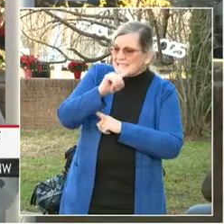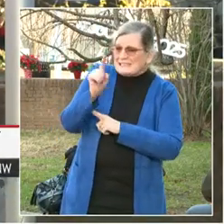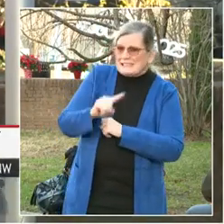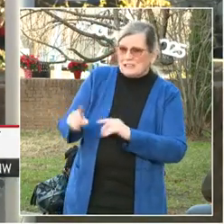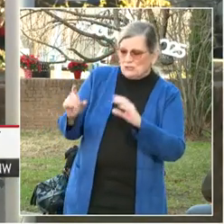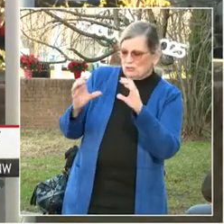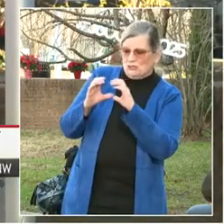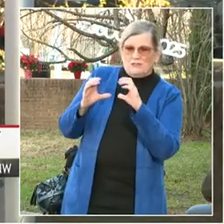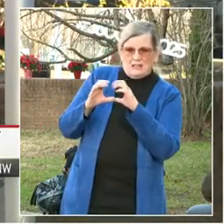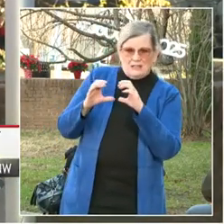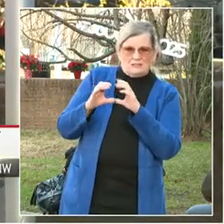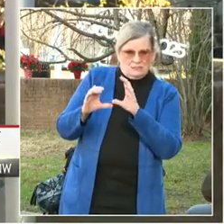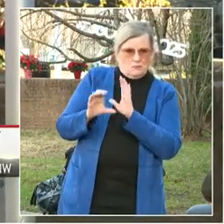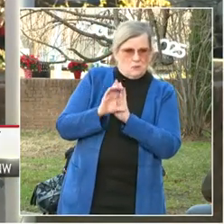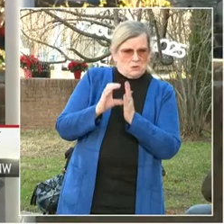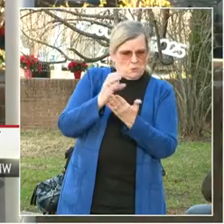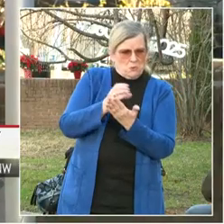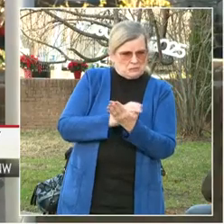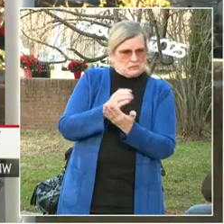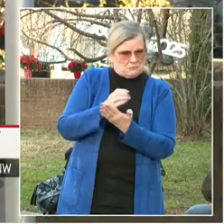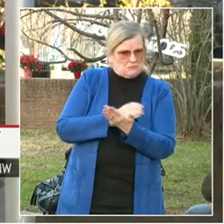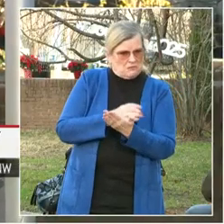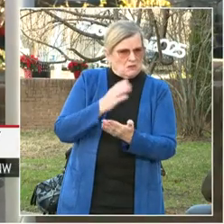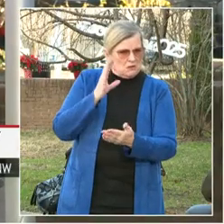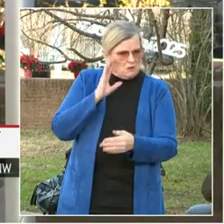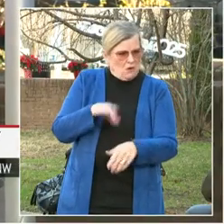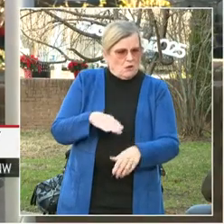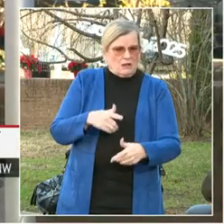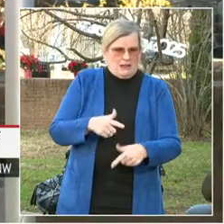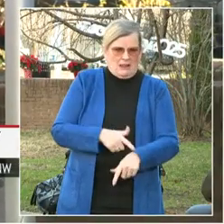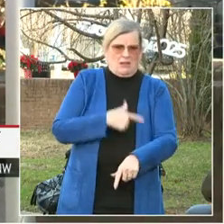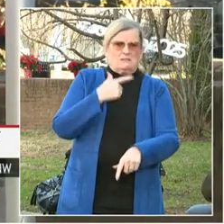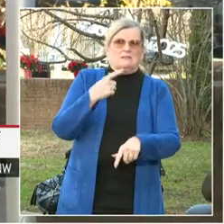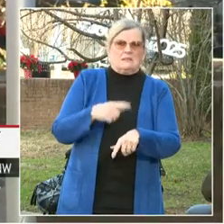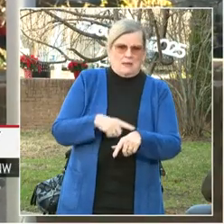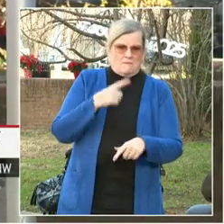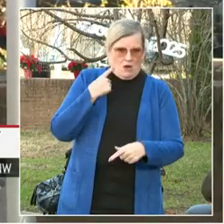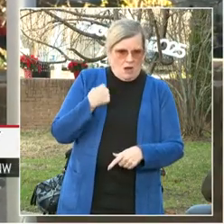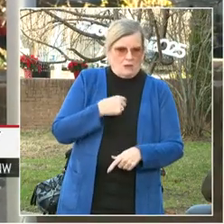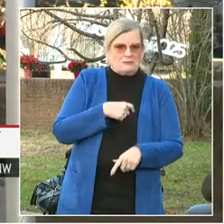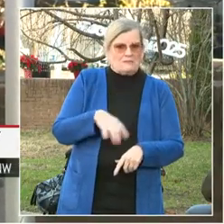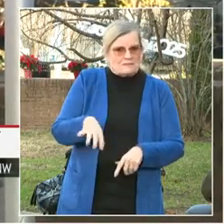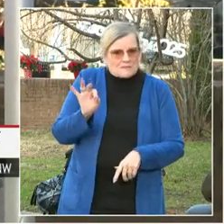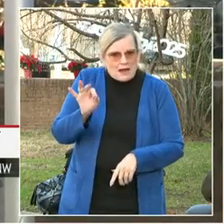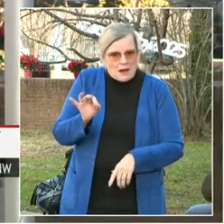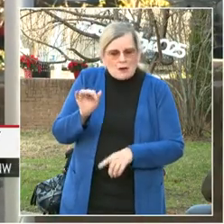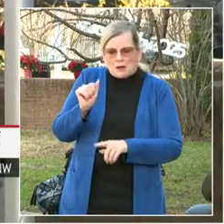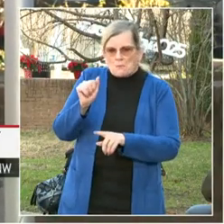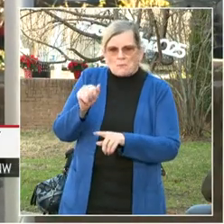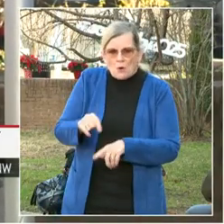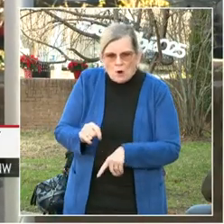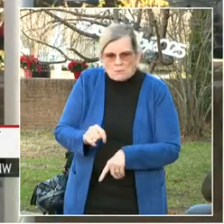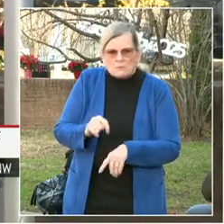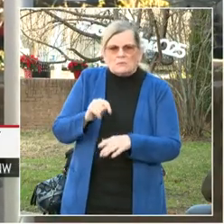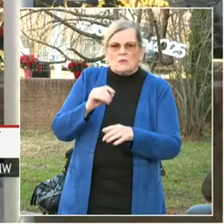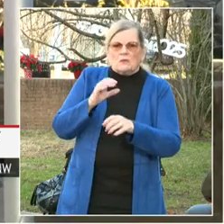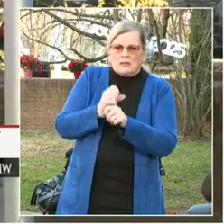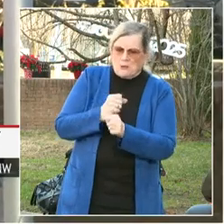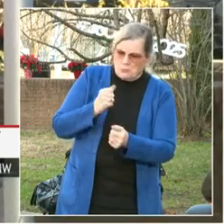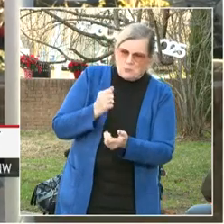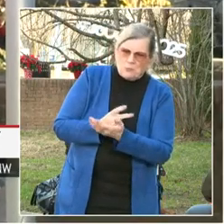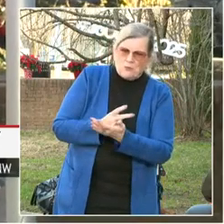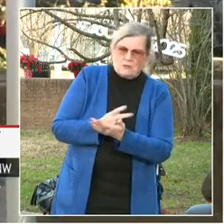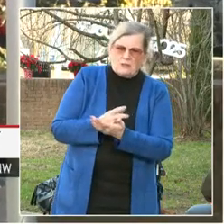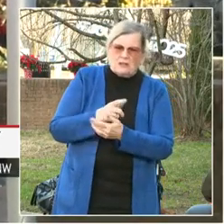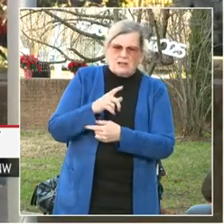taken a long time for us to find an apartment or get approved because it's like a lottery. Sometimes you get